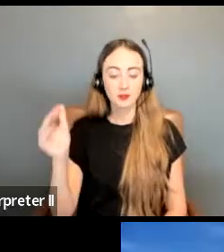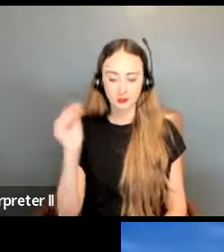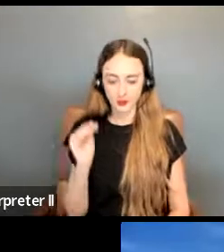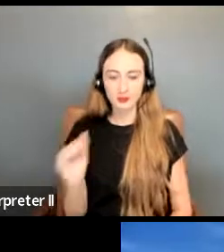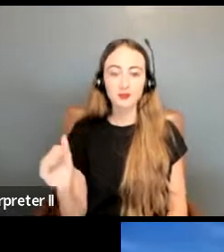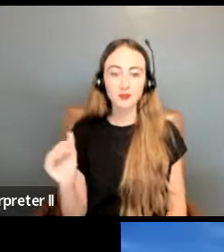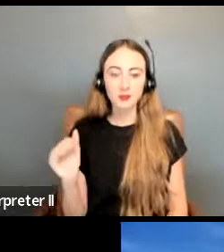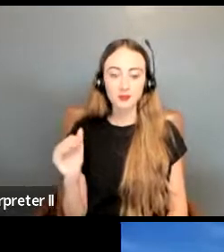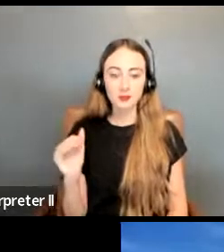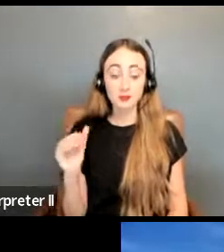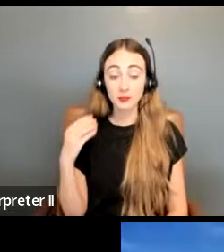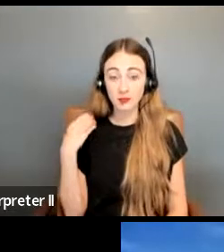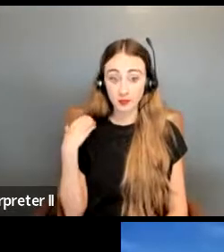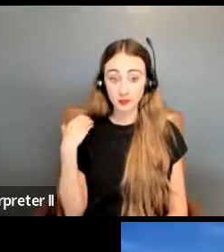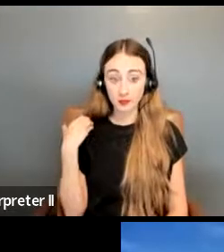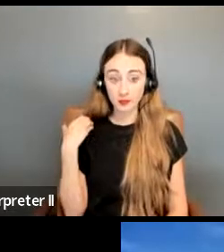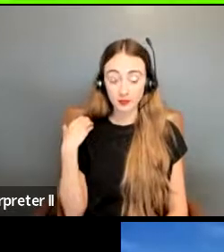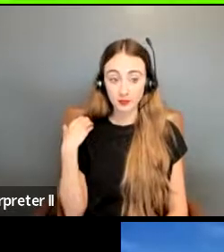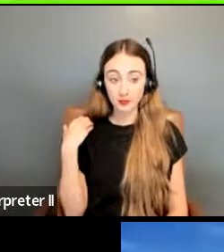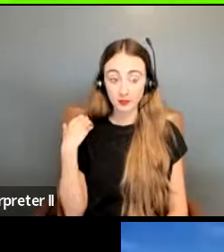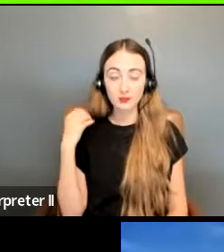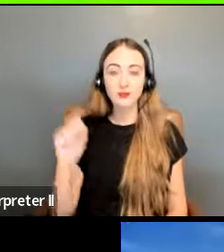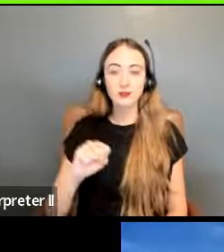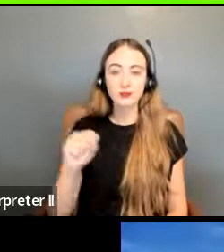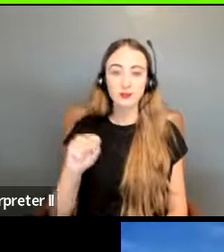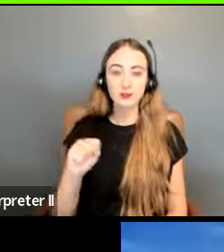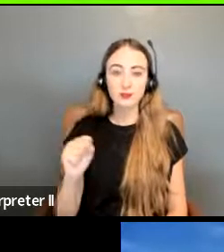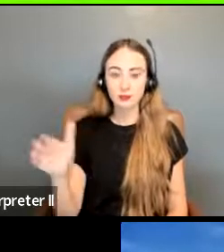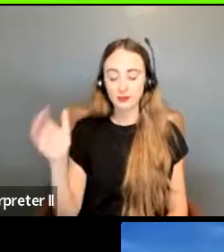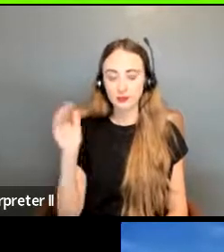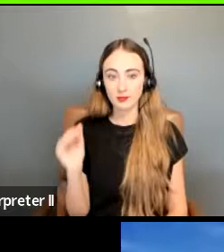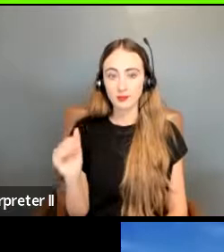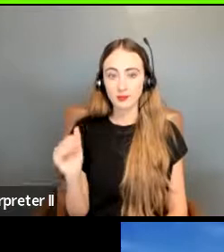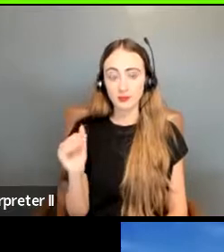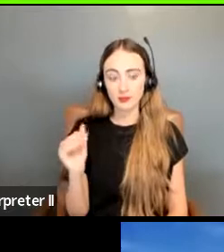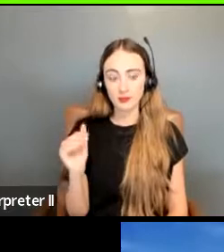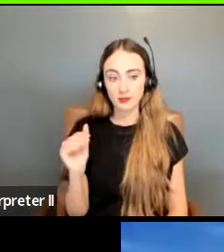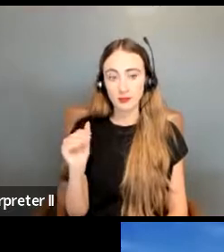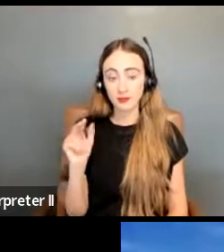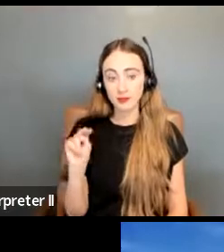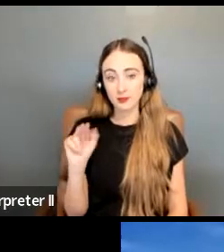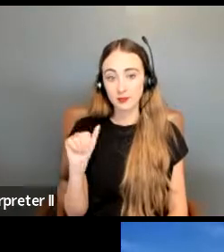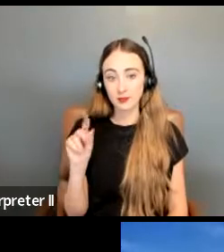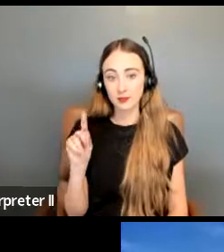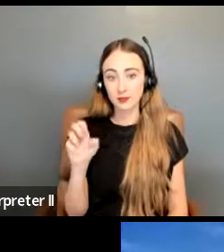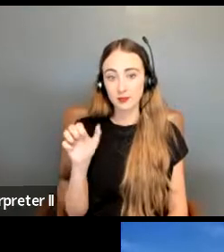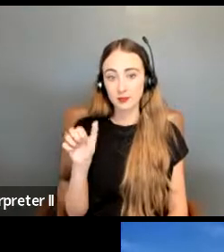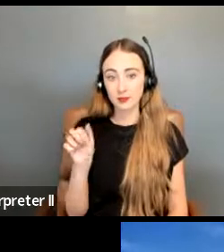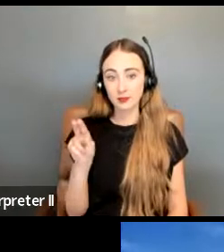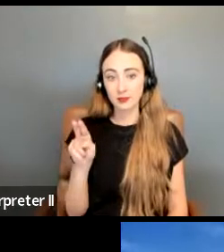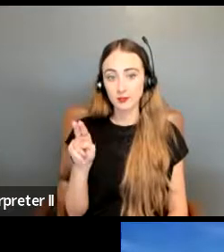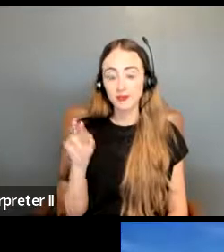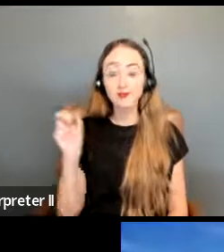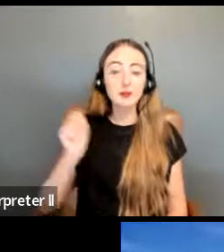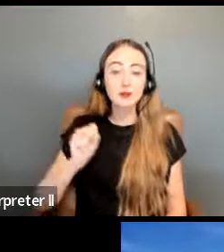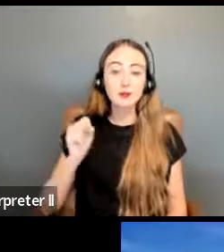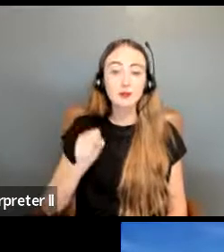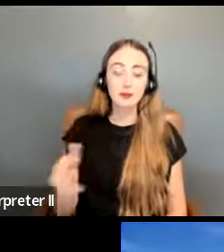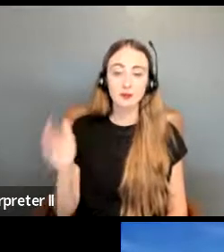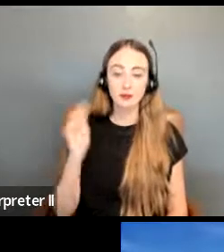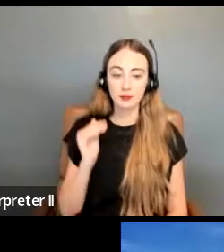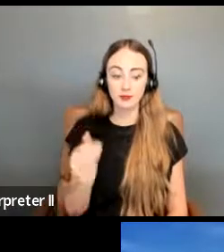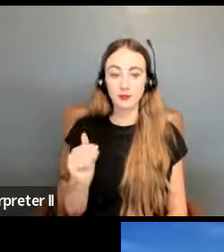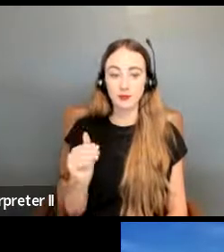McDuffie votes yes. Chairman Mendelson? Yes. Chairman Mendelson votes yes. Councilmember Nadeau? Yes. Councilmember Nadeau votes